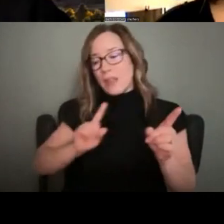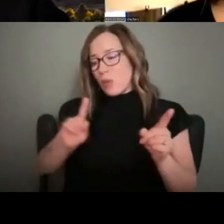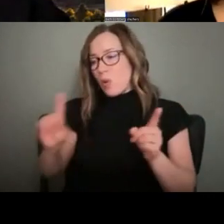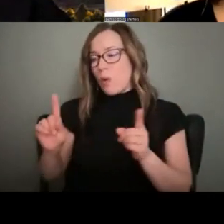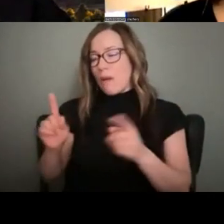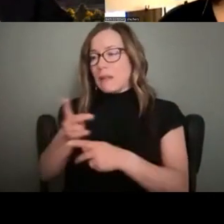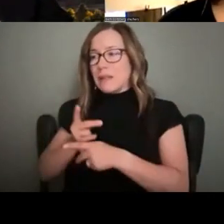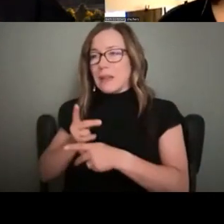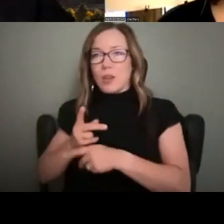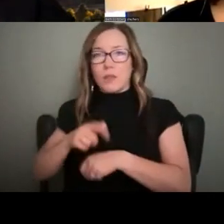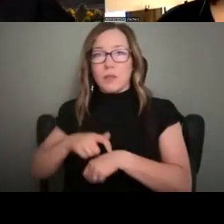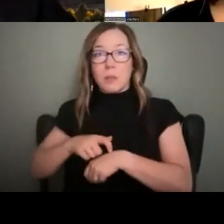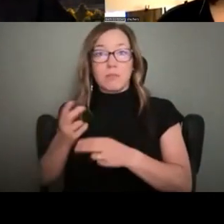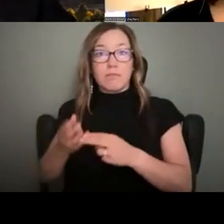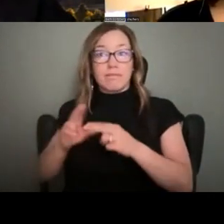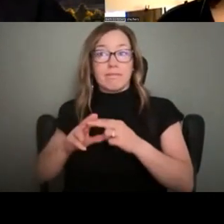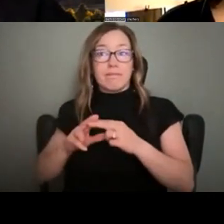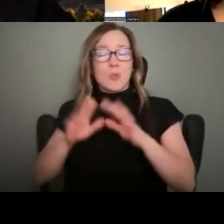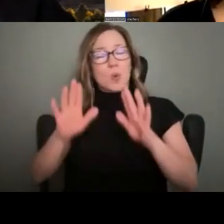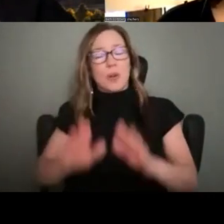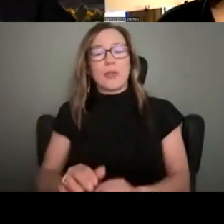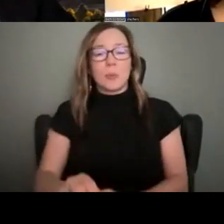And so to see that increase was wonderful.